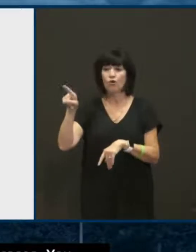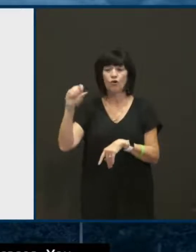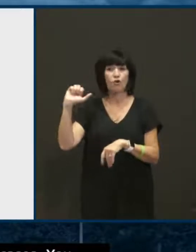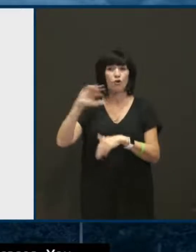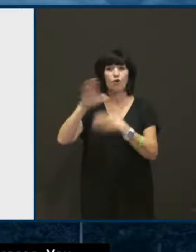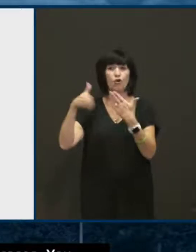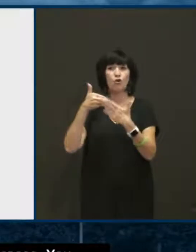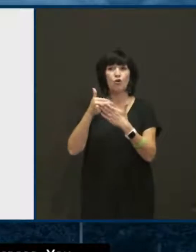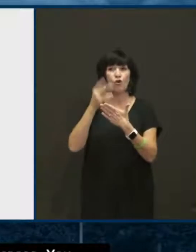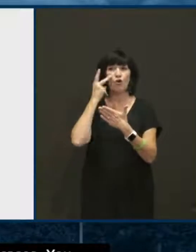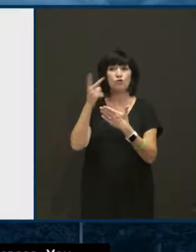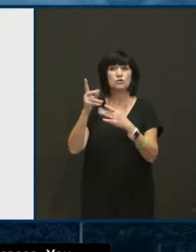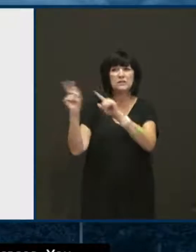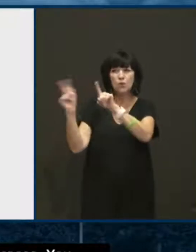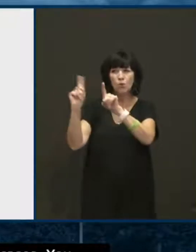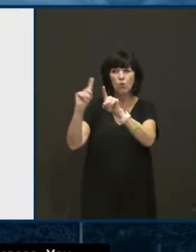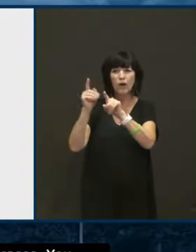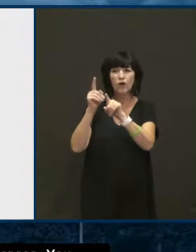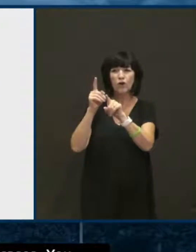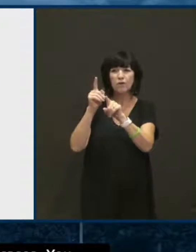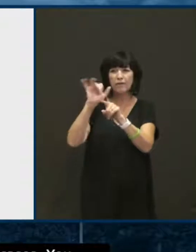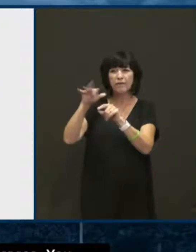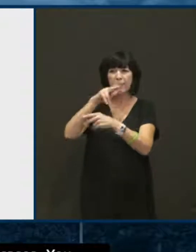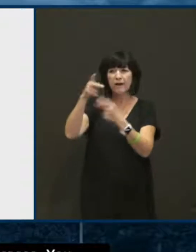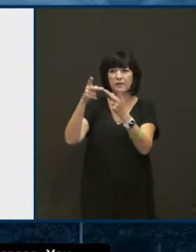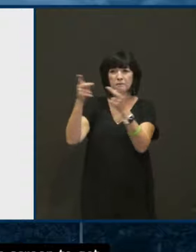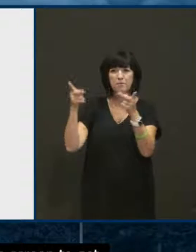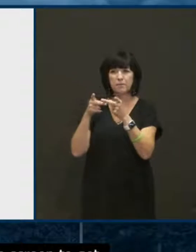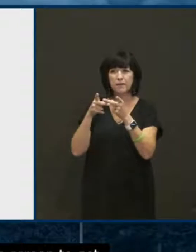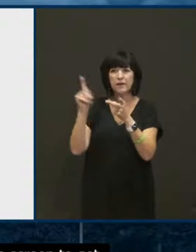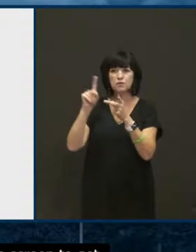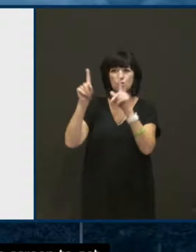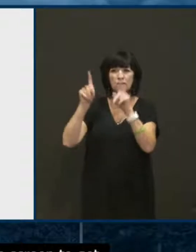more information about where to get tested, it's